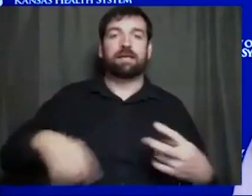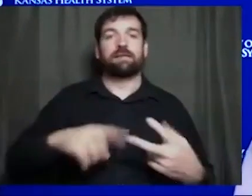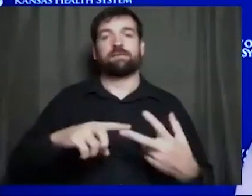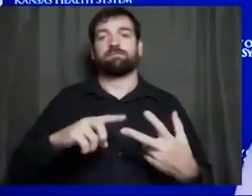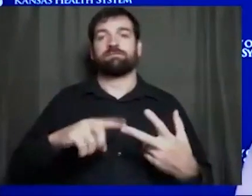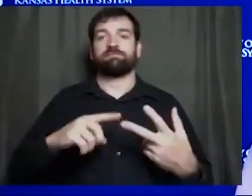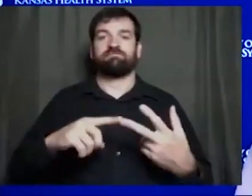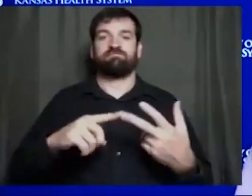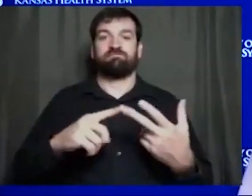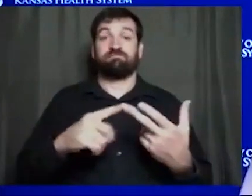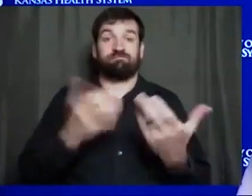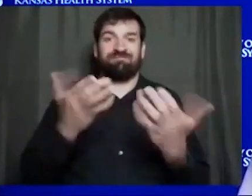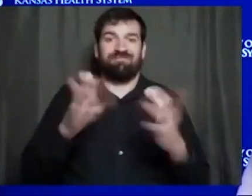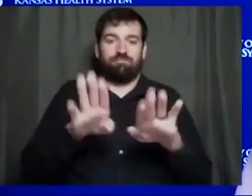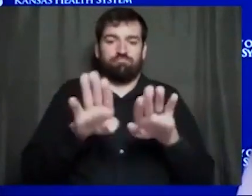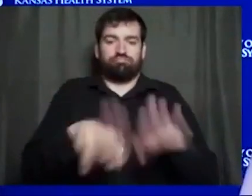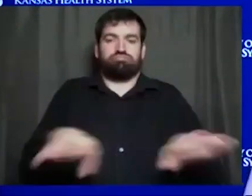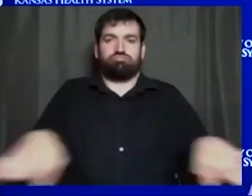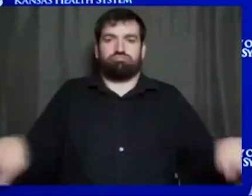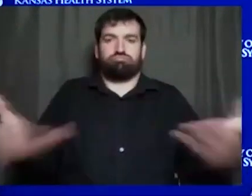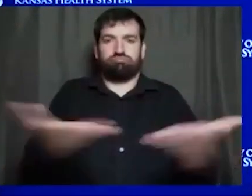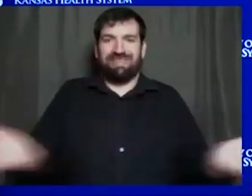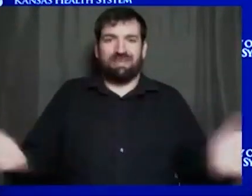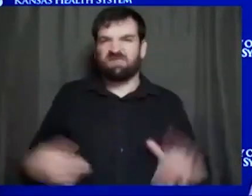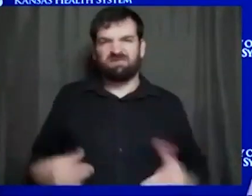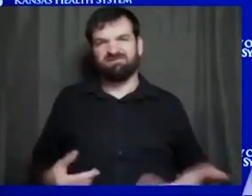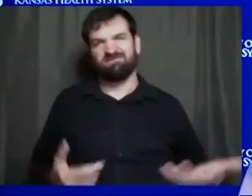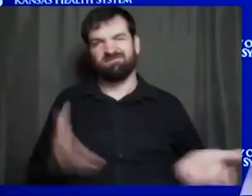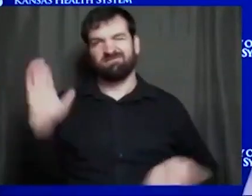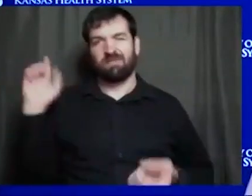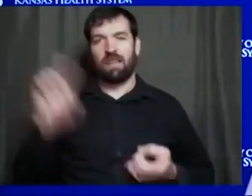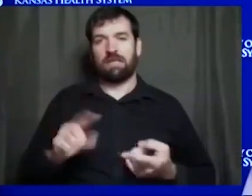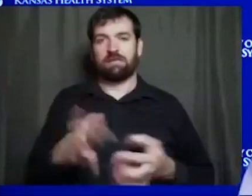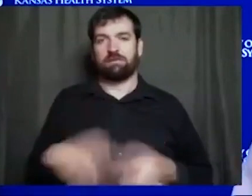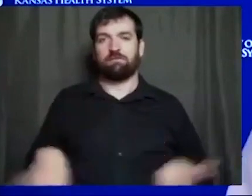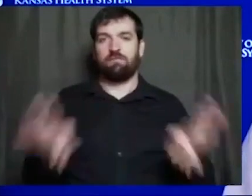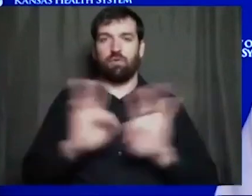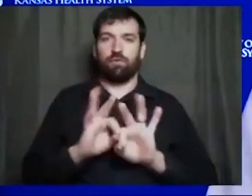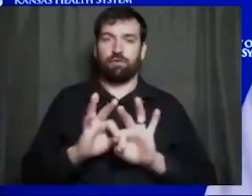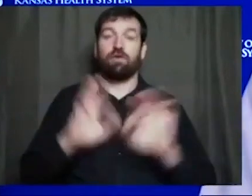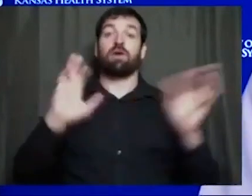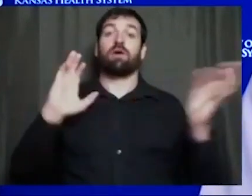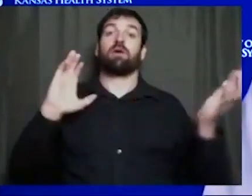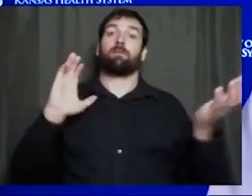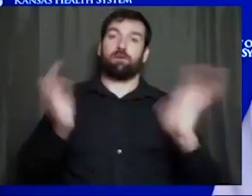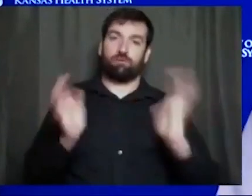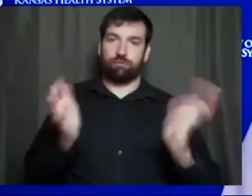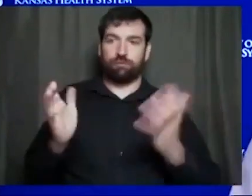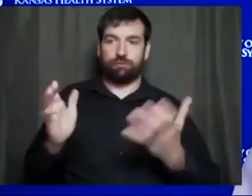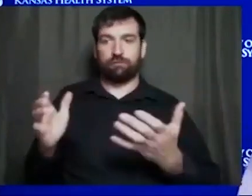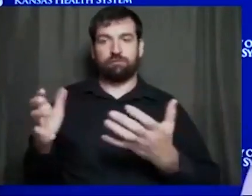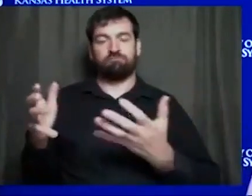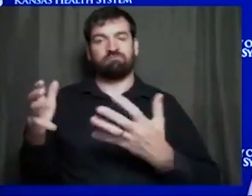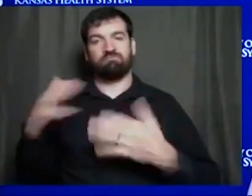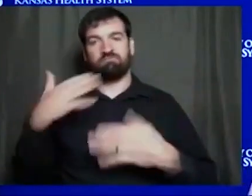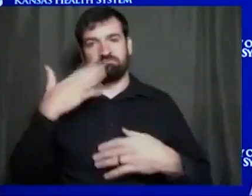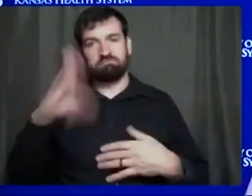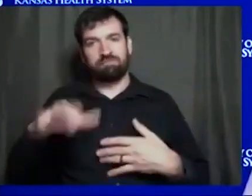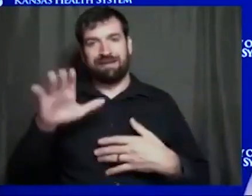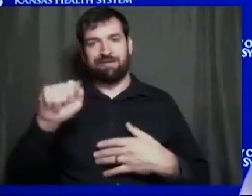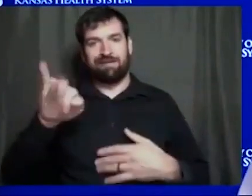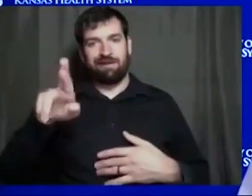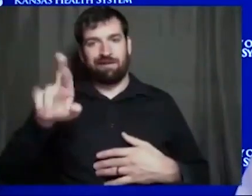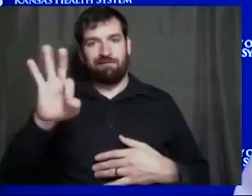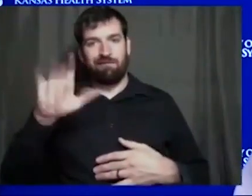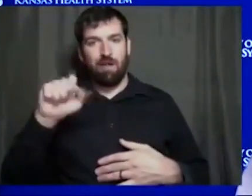tops, are really not as highly important as being in those areas of poor ventilation, indoor areas, lack